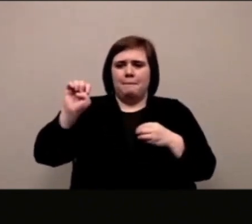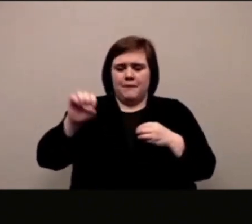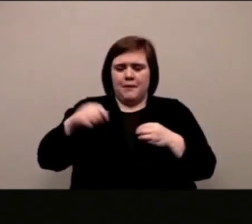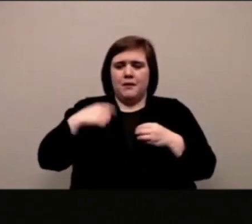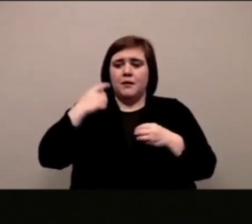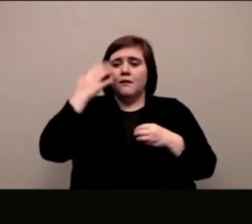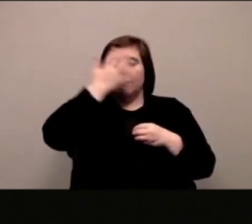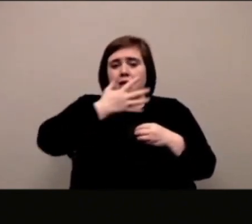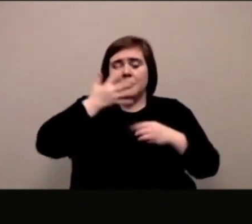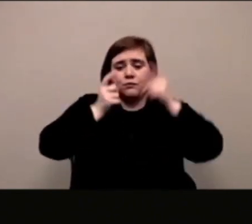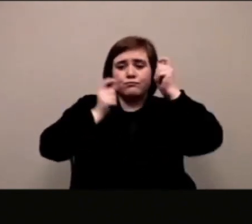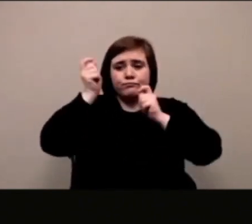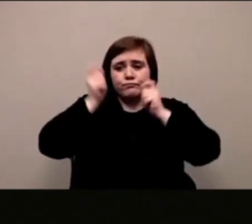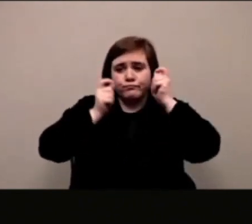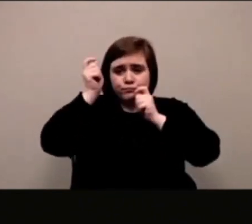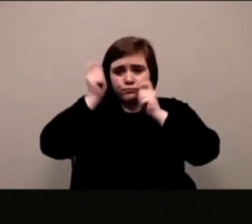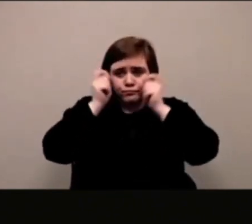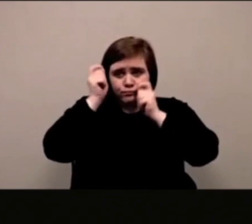expressions,